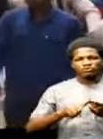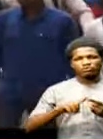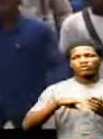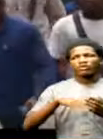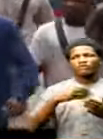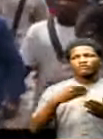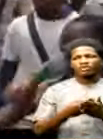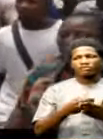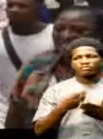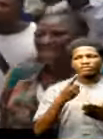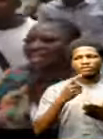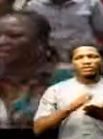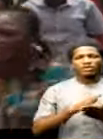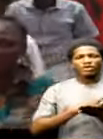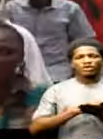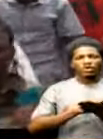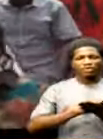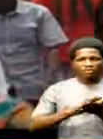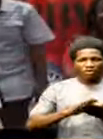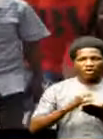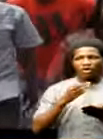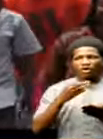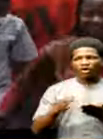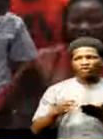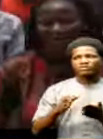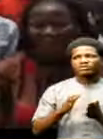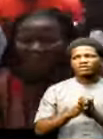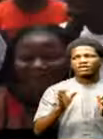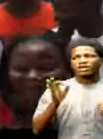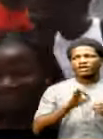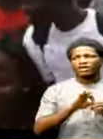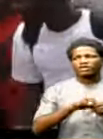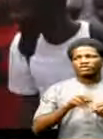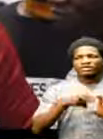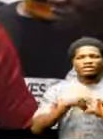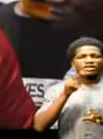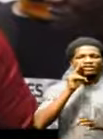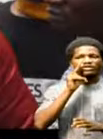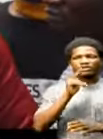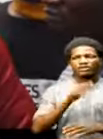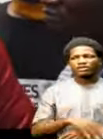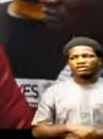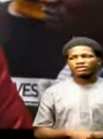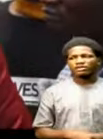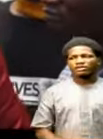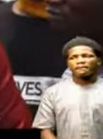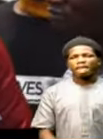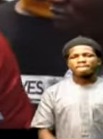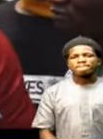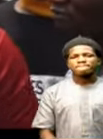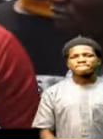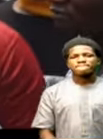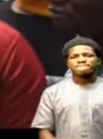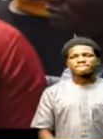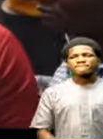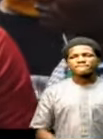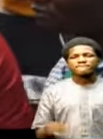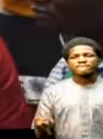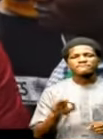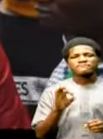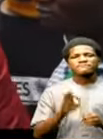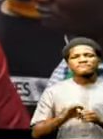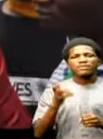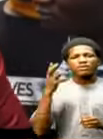the credibility of the just-concluded general elections in Nigeria. That no election was stolen.